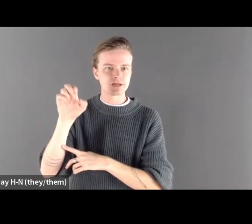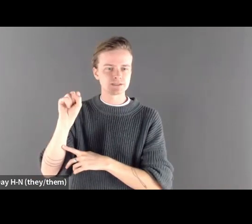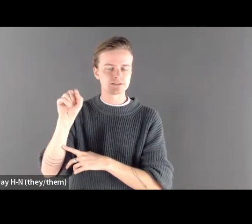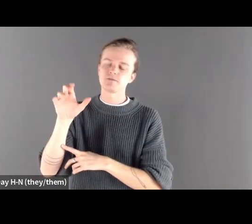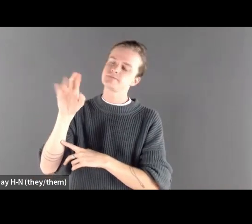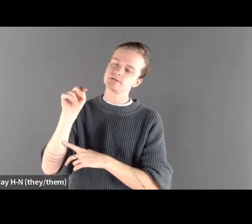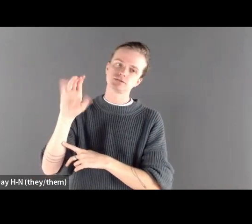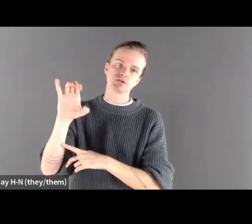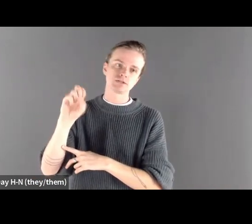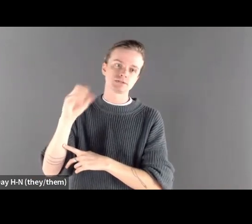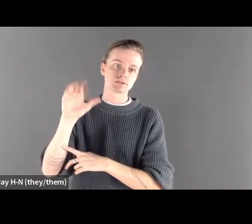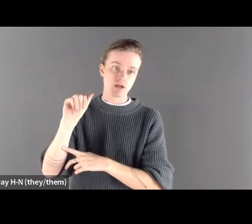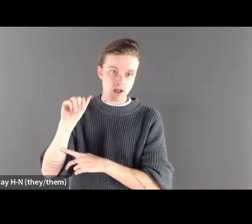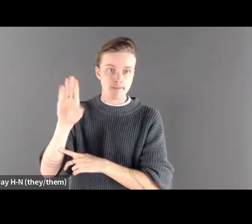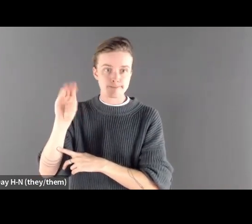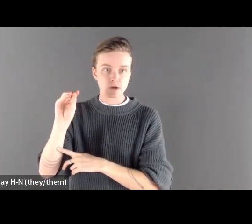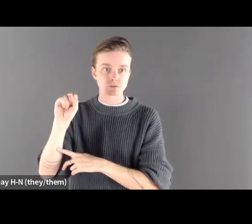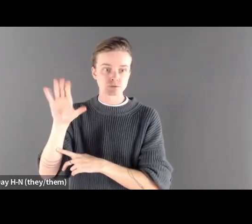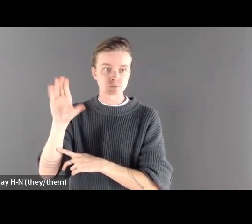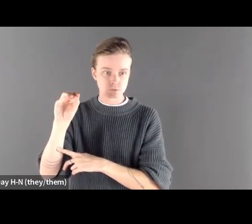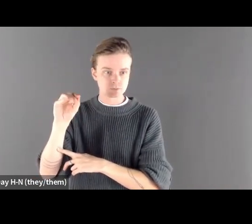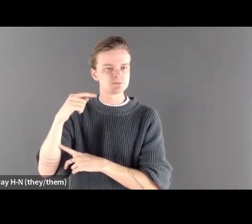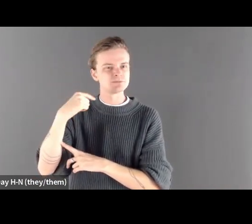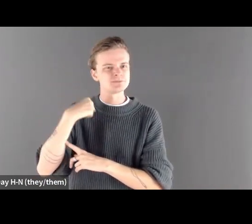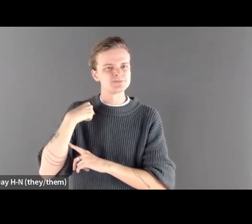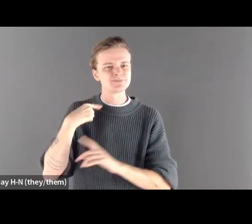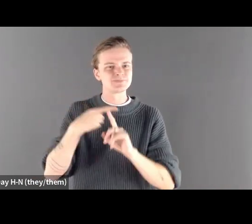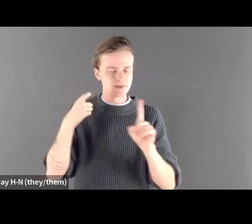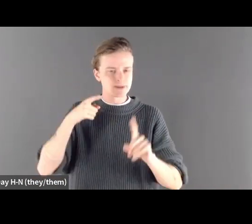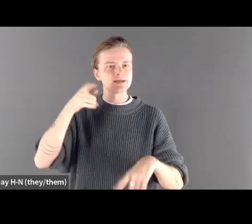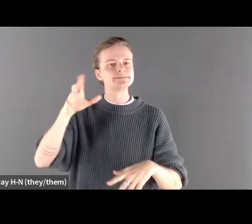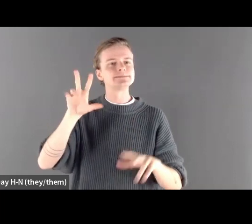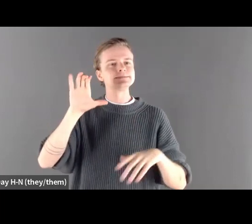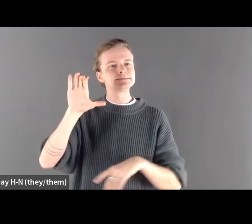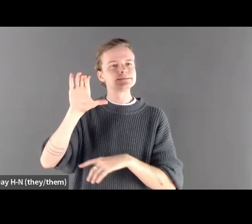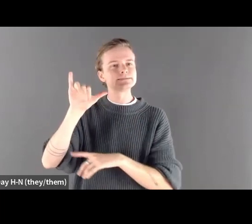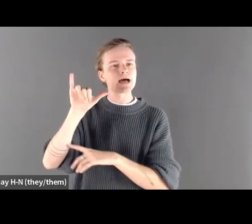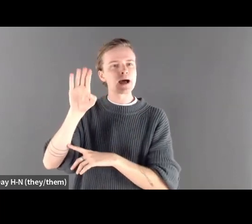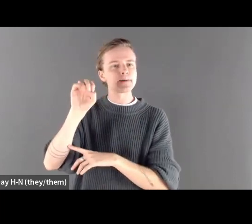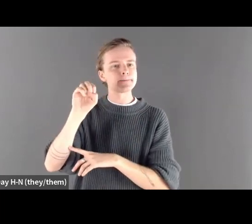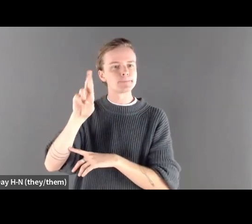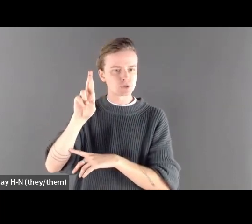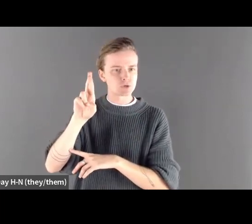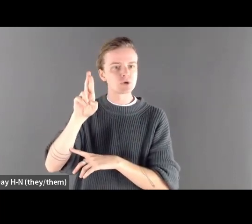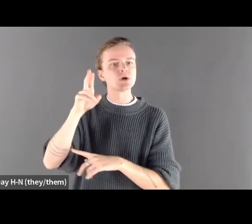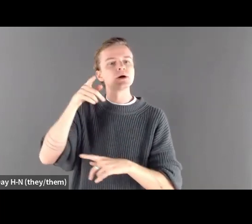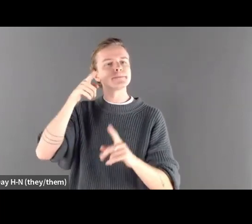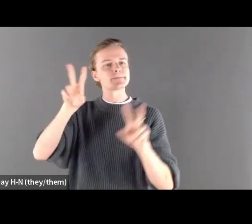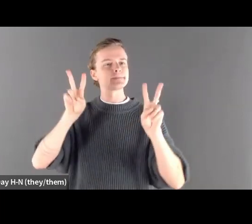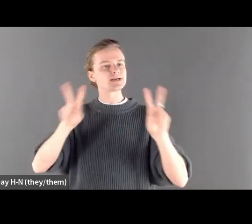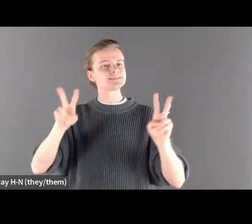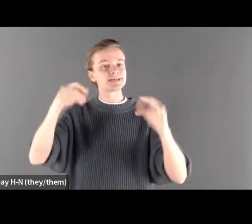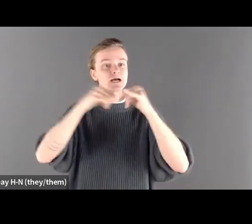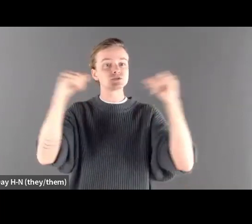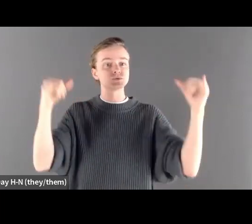from Geneva, Switzerland. I'm white, long brown hair, wearing a black shirt and a black jacket.